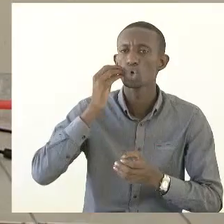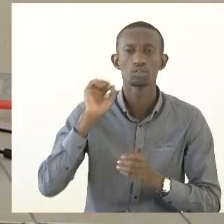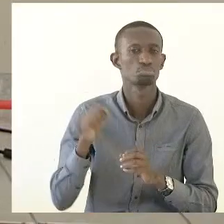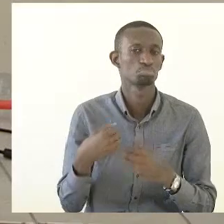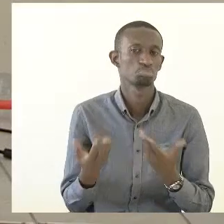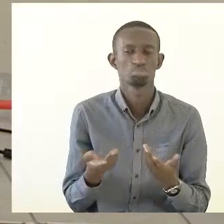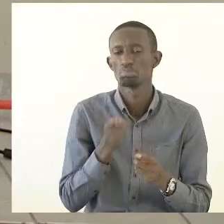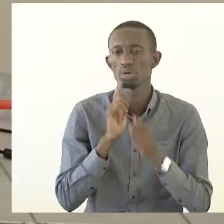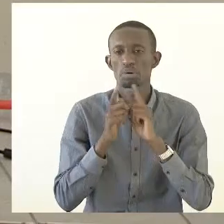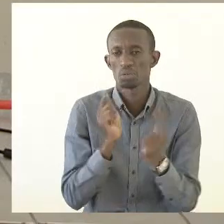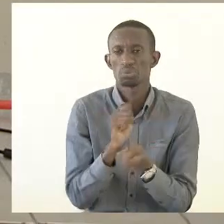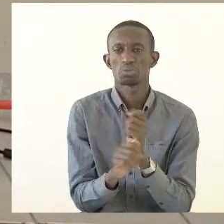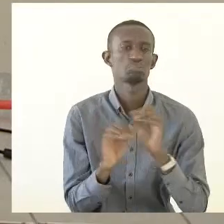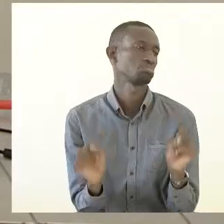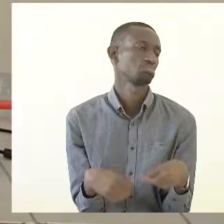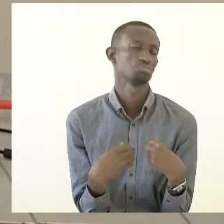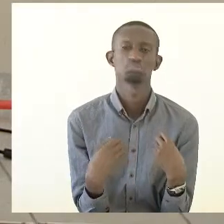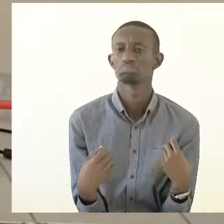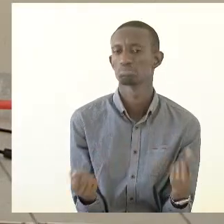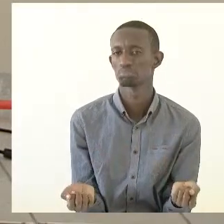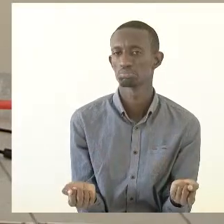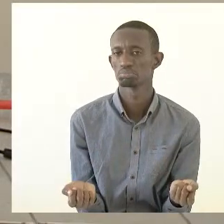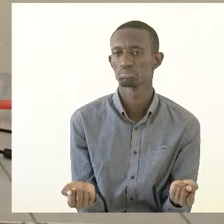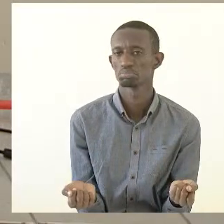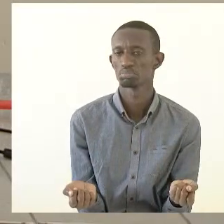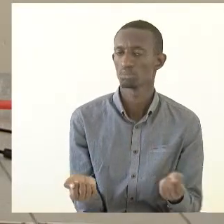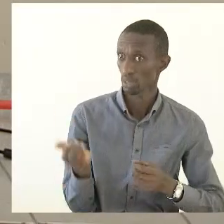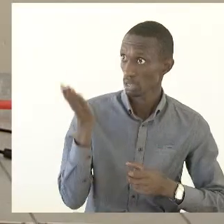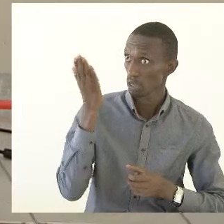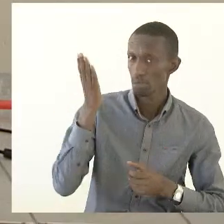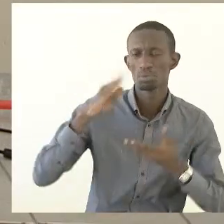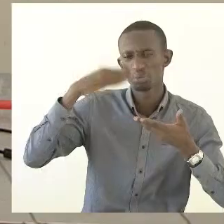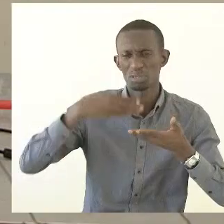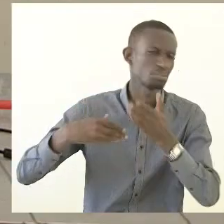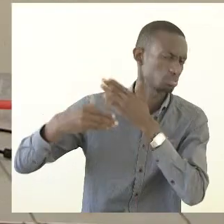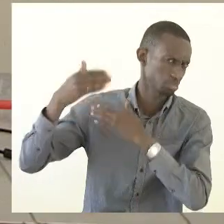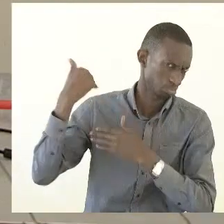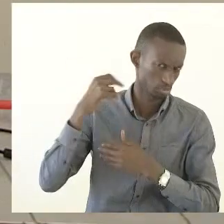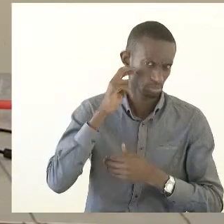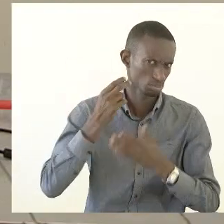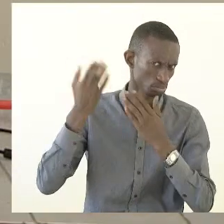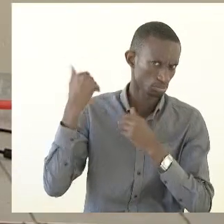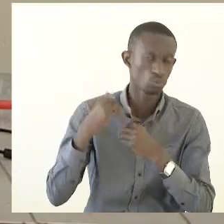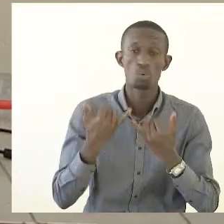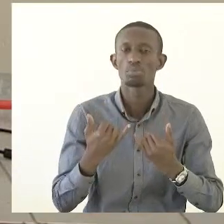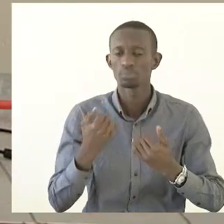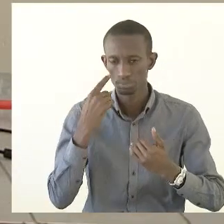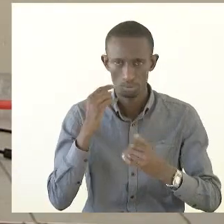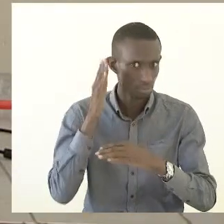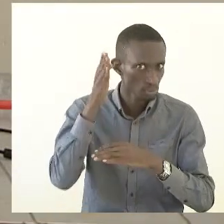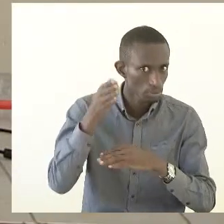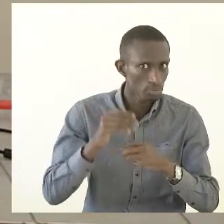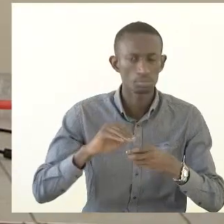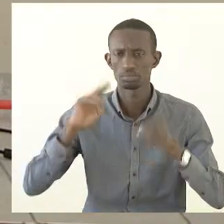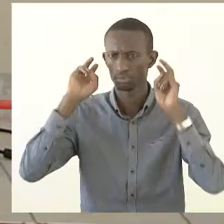it will not change. So quickly, that was a review of the previous lesson, lesson 1. And now we're going to go to lesson 2. The lesson